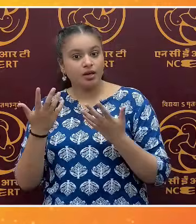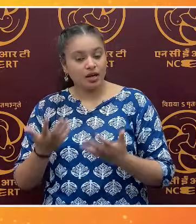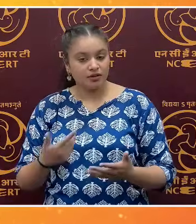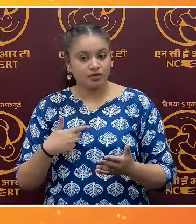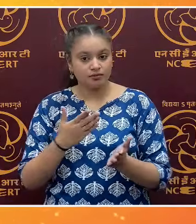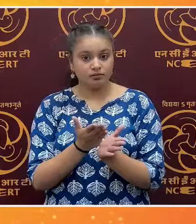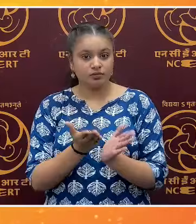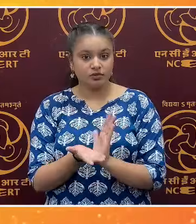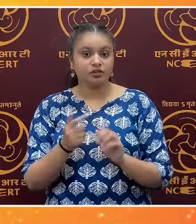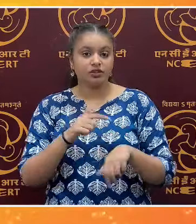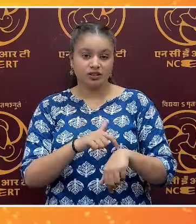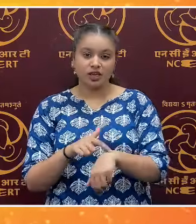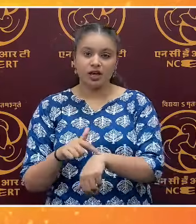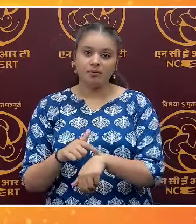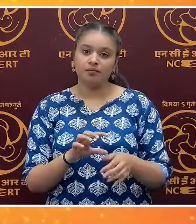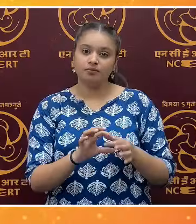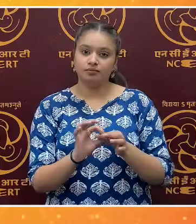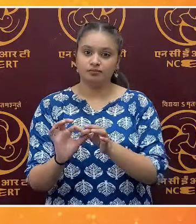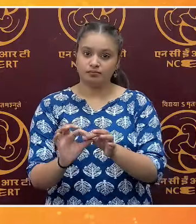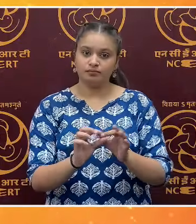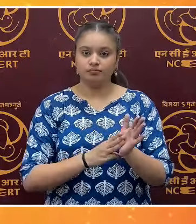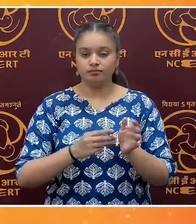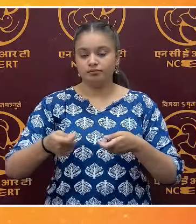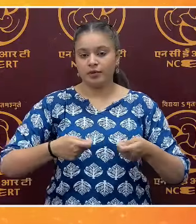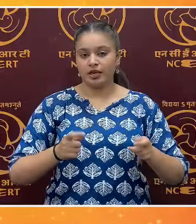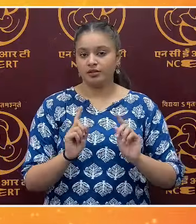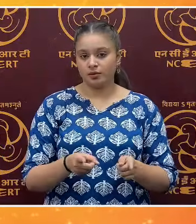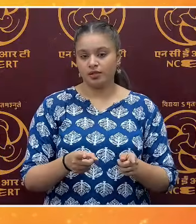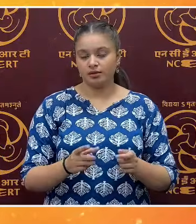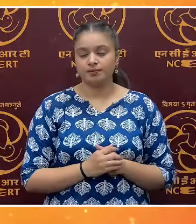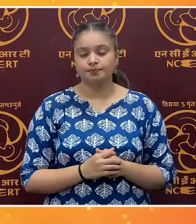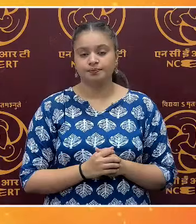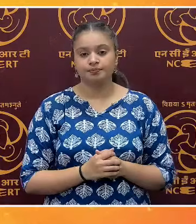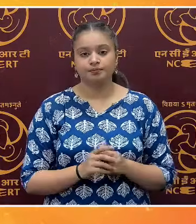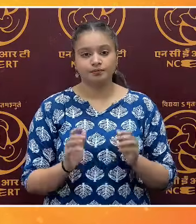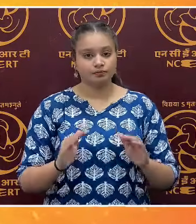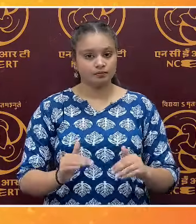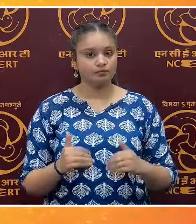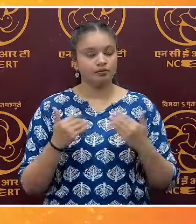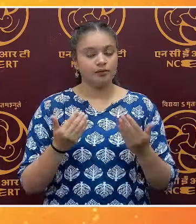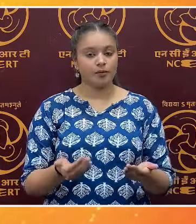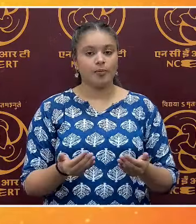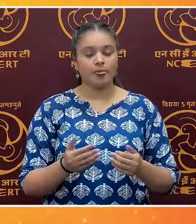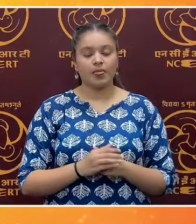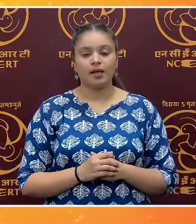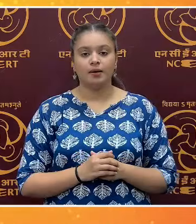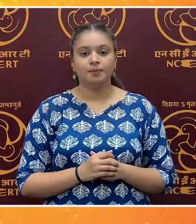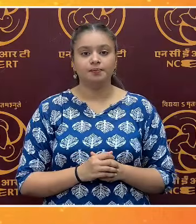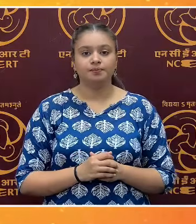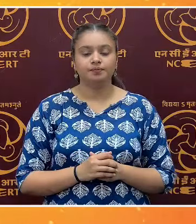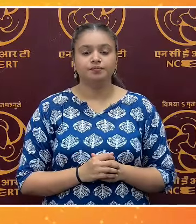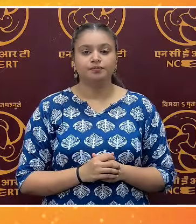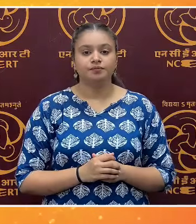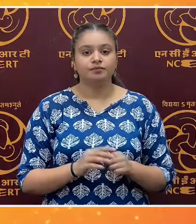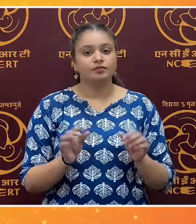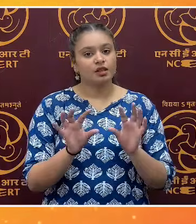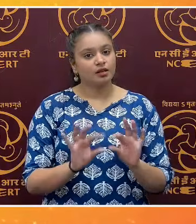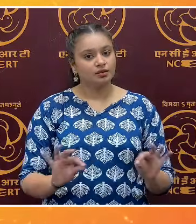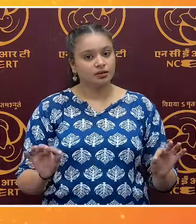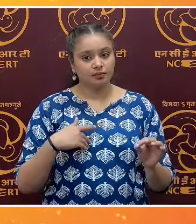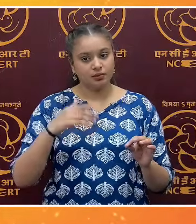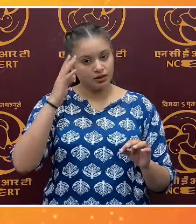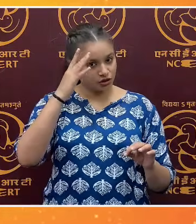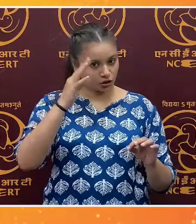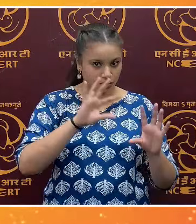distribute our time accordingly to avoid overheating. Let's proceed. Yes, sure. So this is simply all the theory